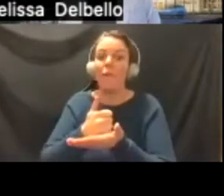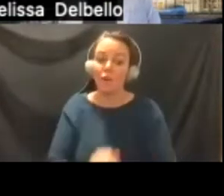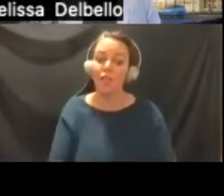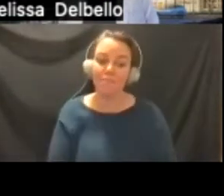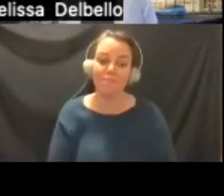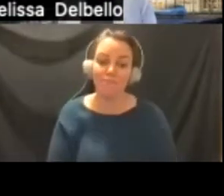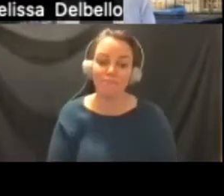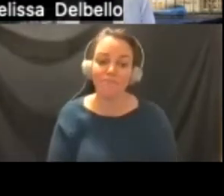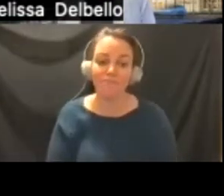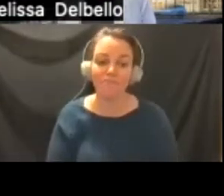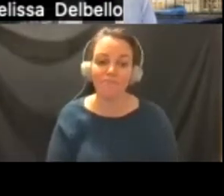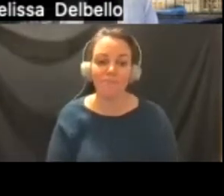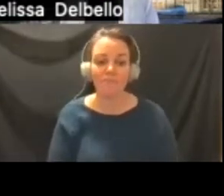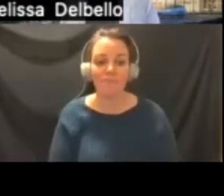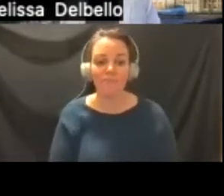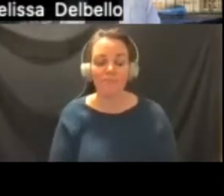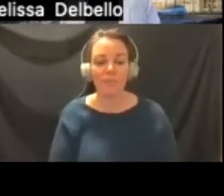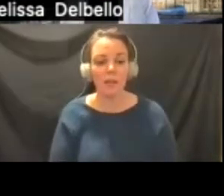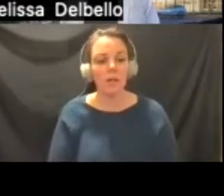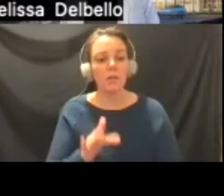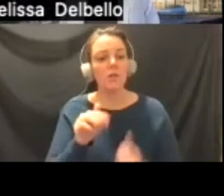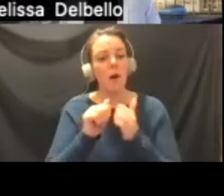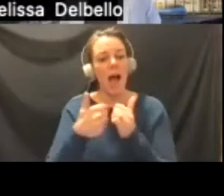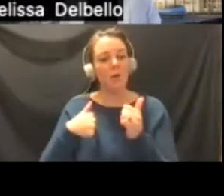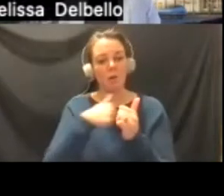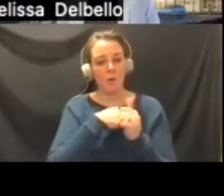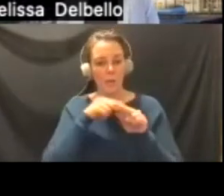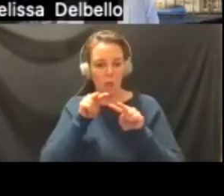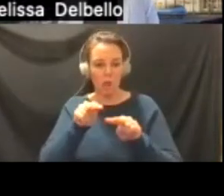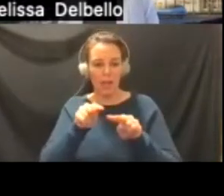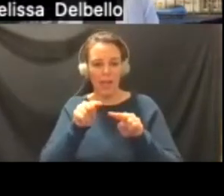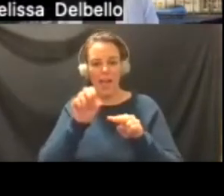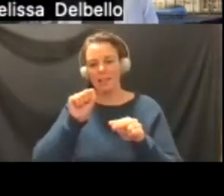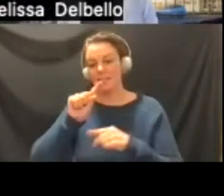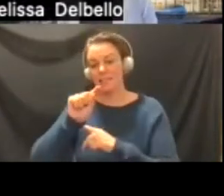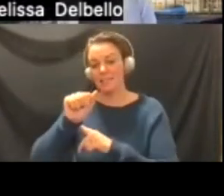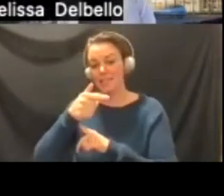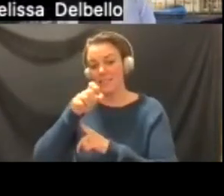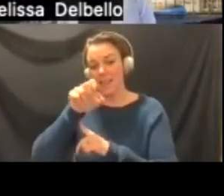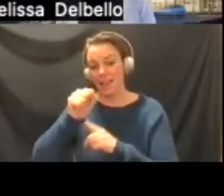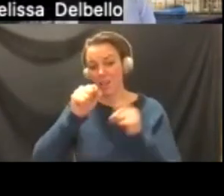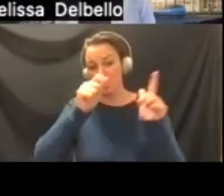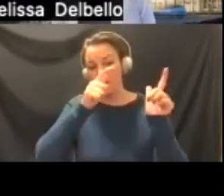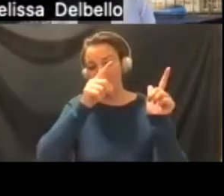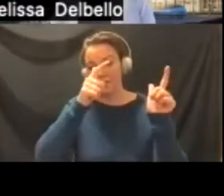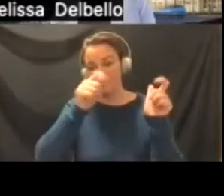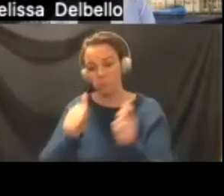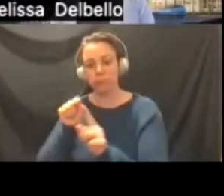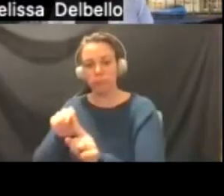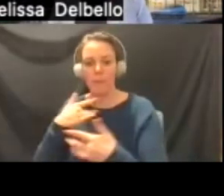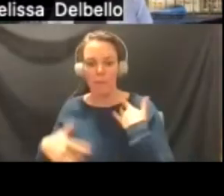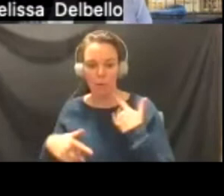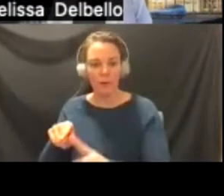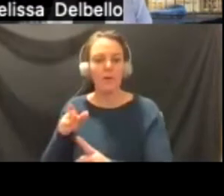So this is how we kind of view the stages of the progression to bipolar disorder. The first